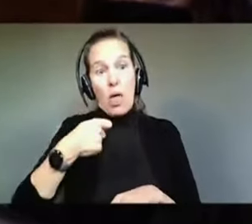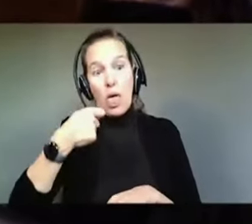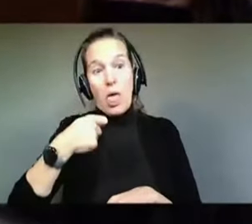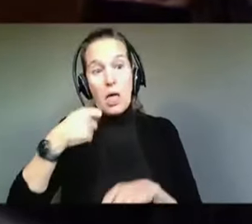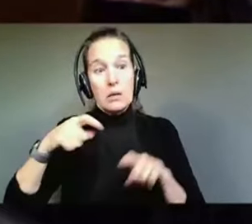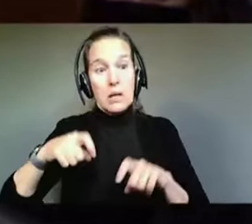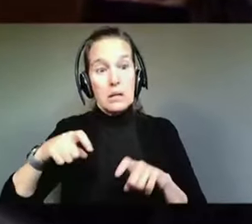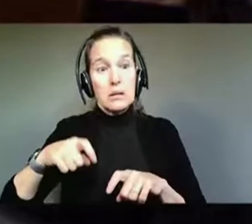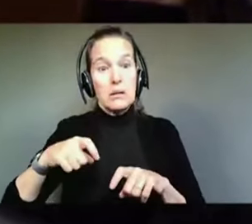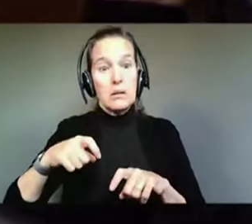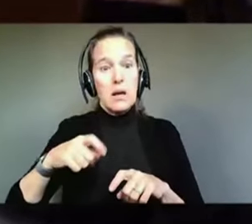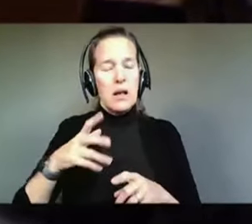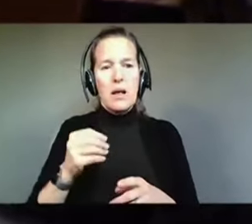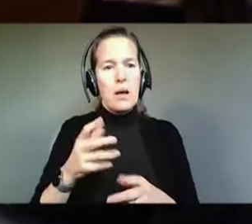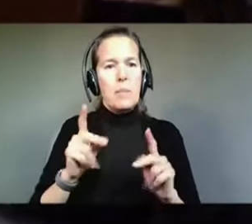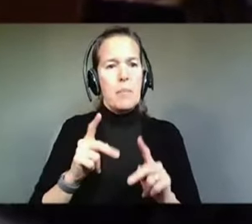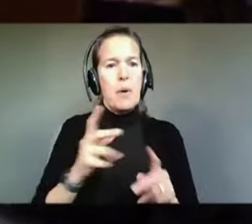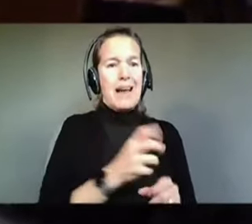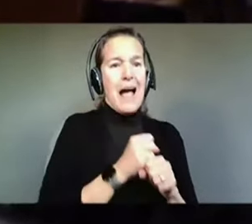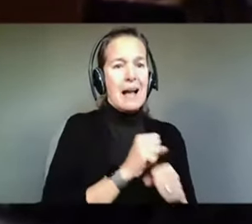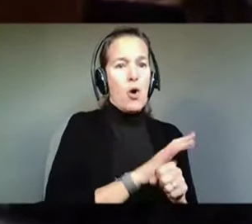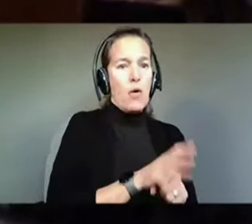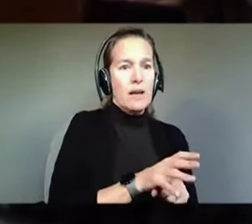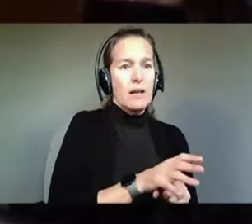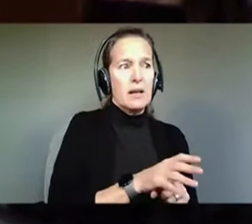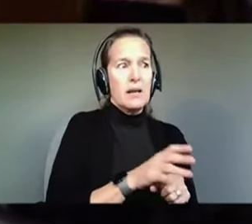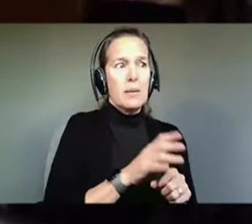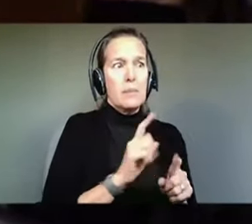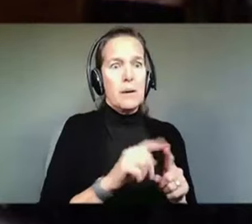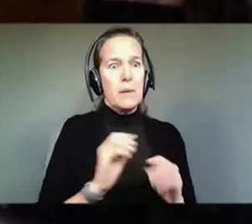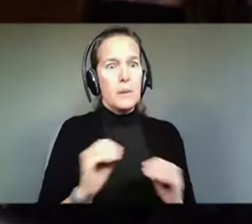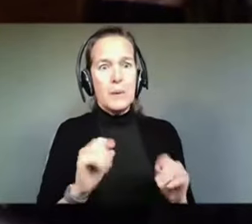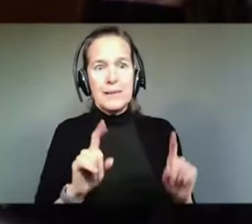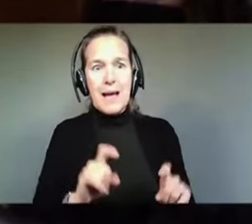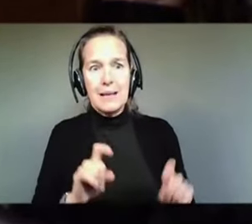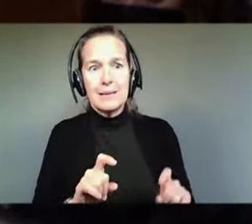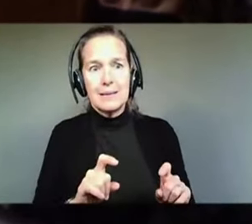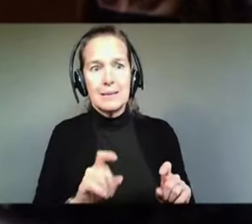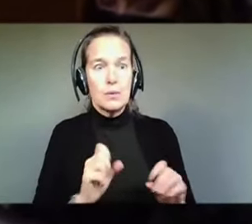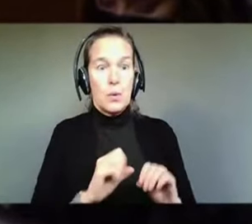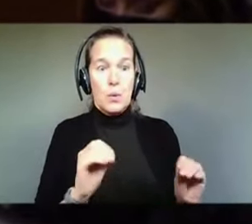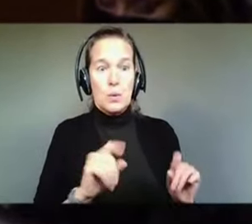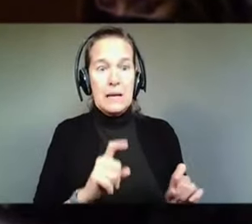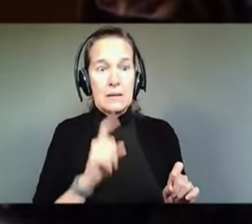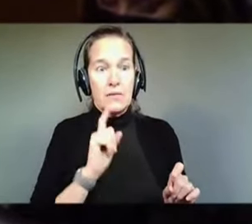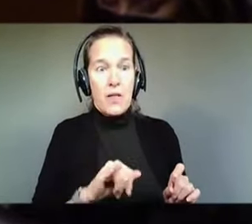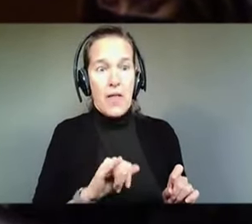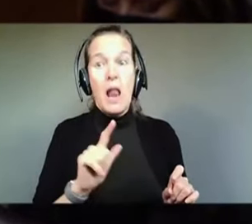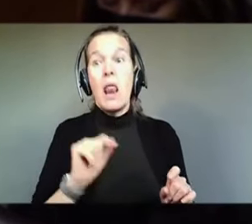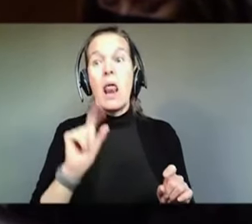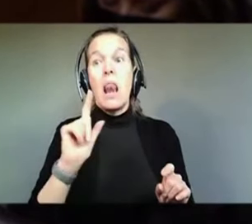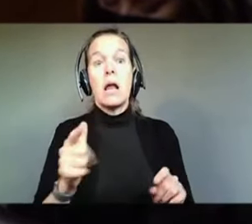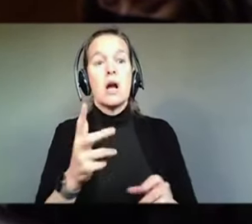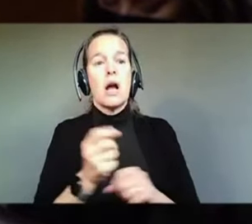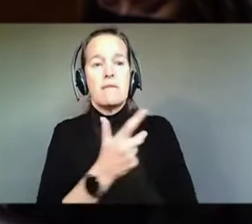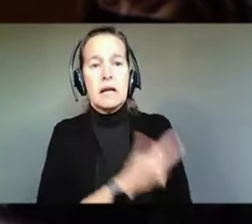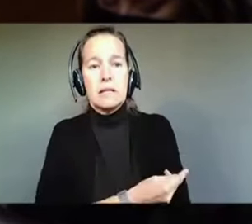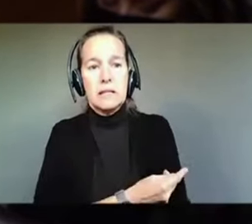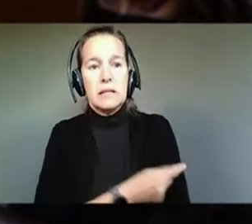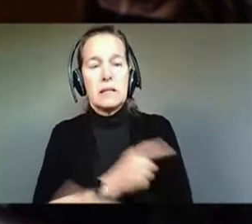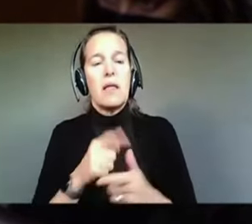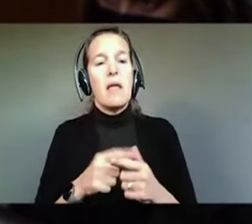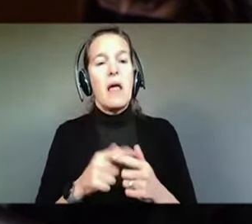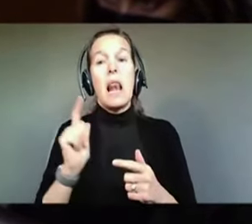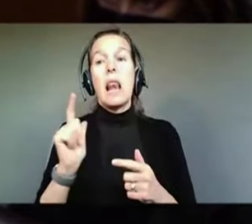they weren't even getting tested for COVID because there weren't tests. And then later, okay, maybe they get a vaccine, and then later a test will show that they